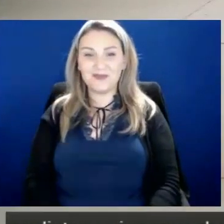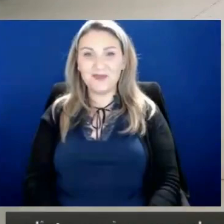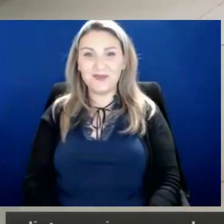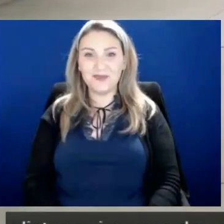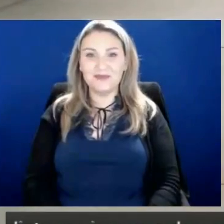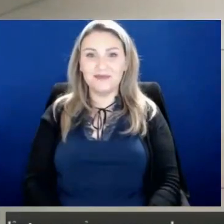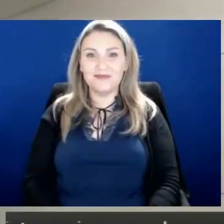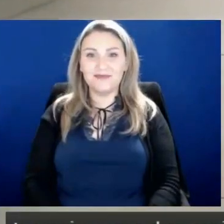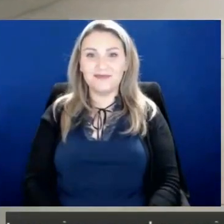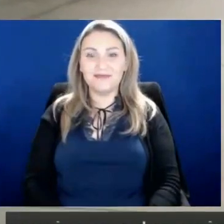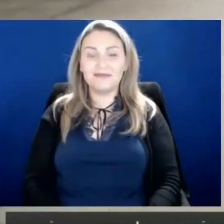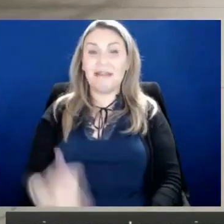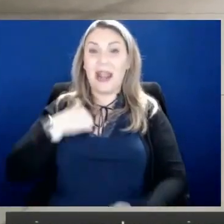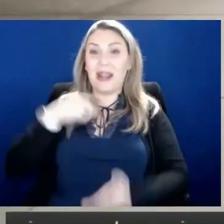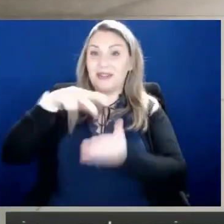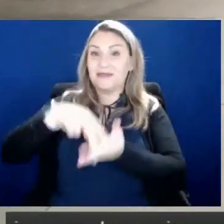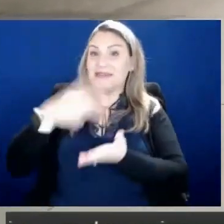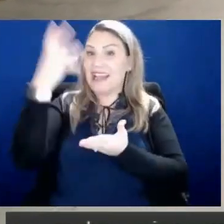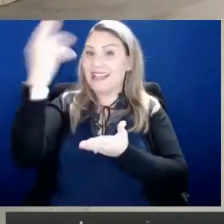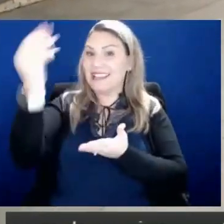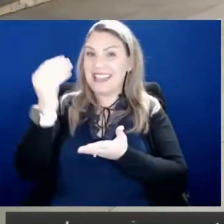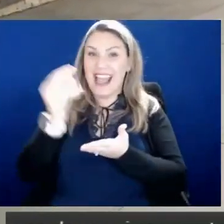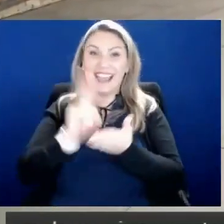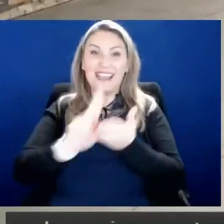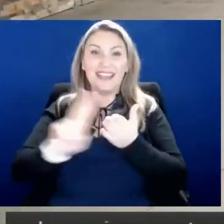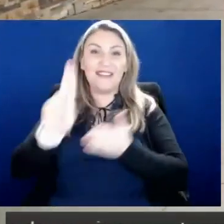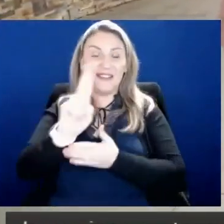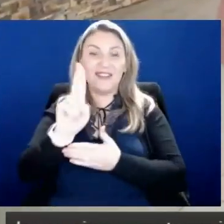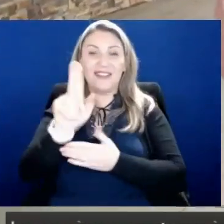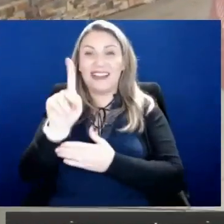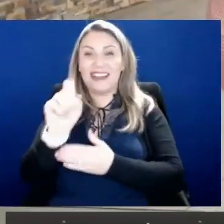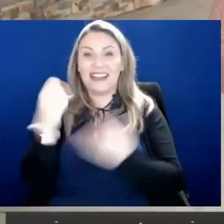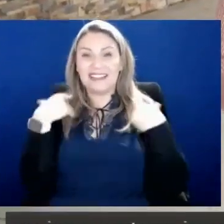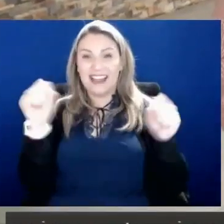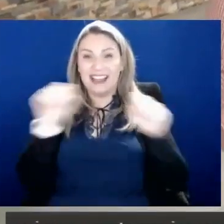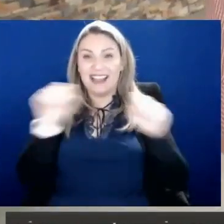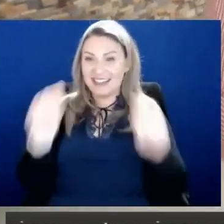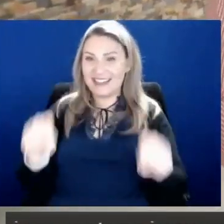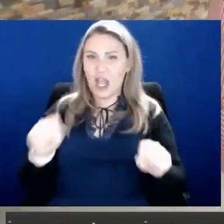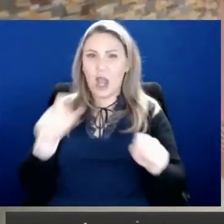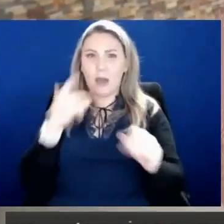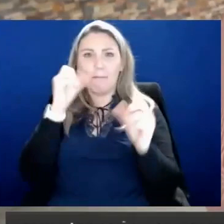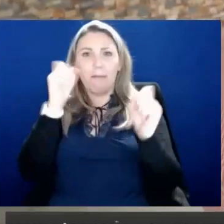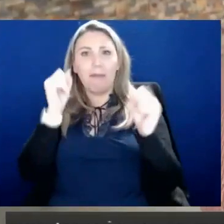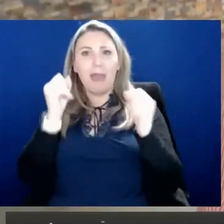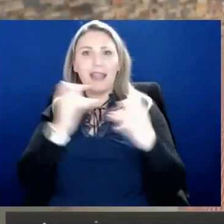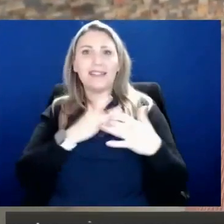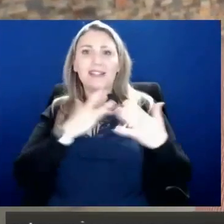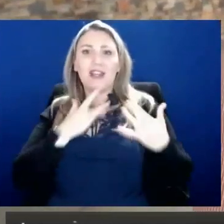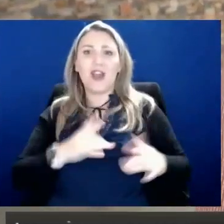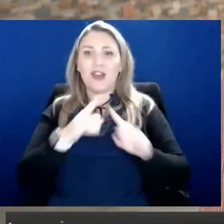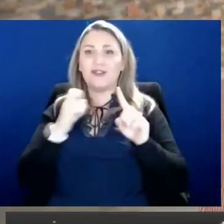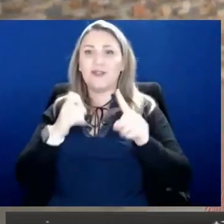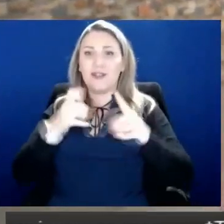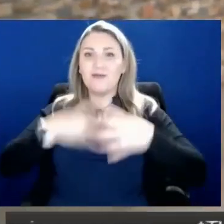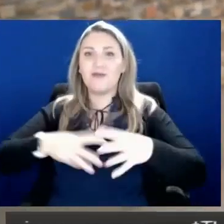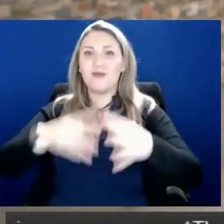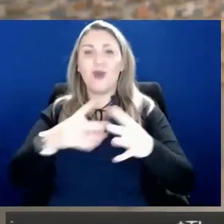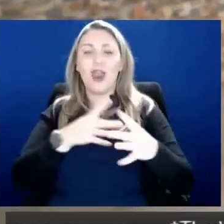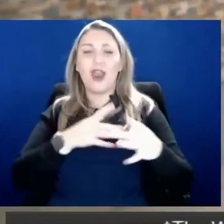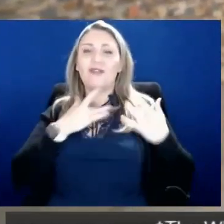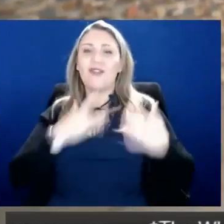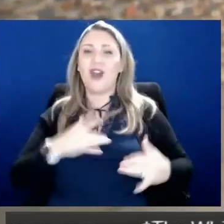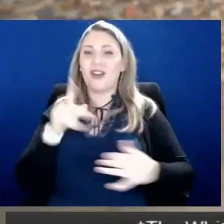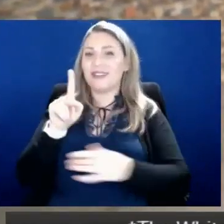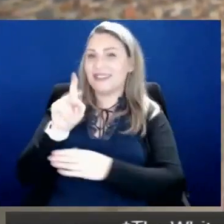I'm standing outside of the University of Kansas Health System next to one of the amazing hearts from the Parade of Hearts, Kansas City. We have an amazing tool